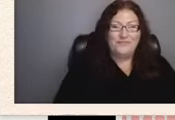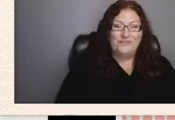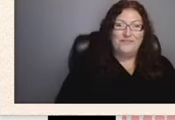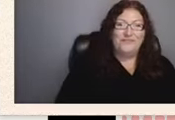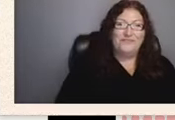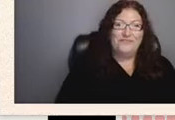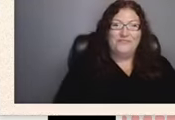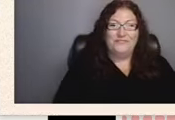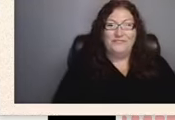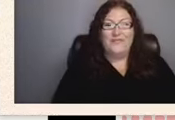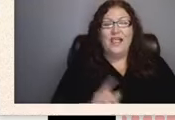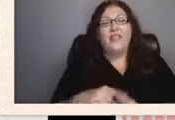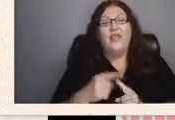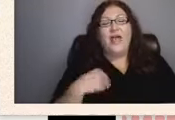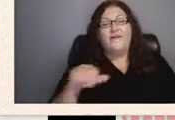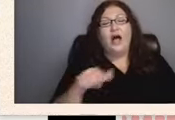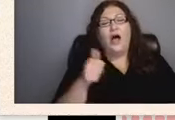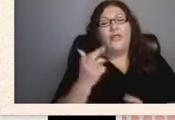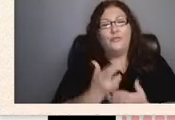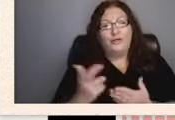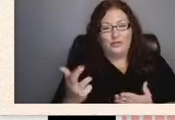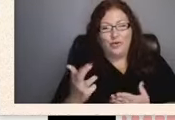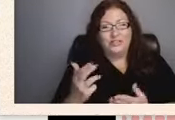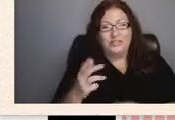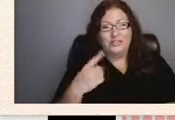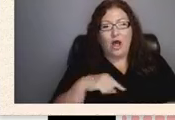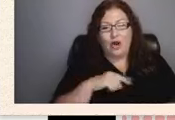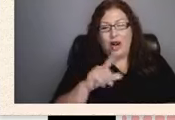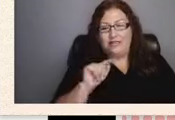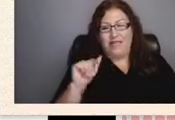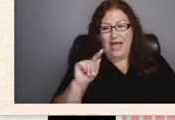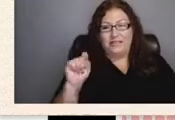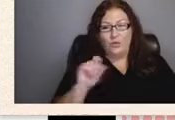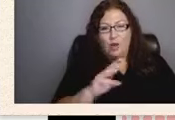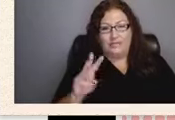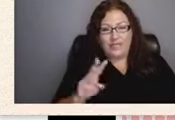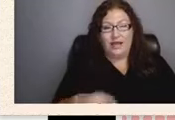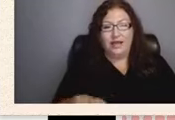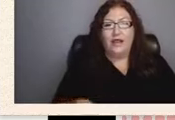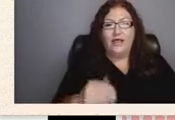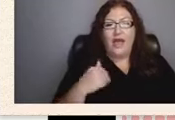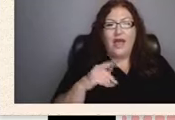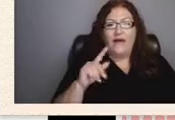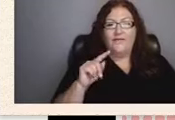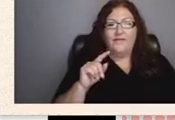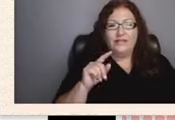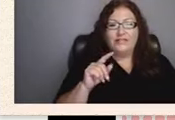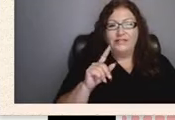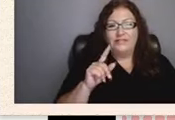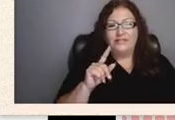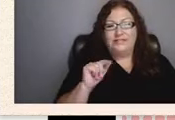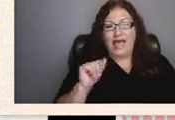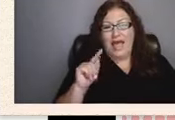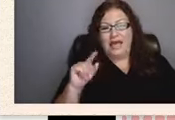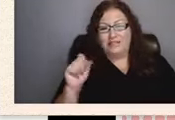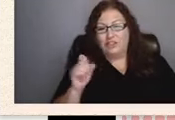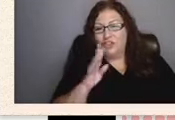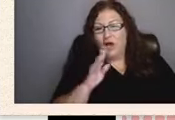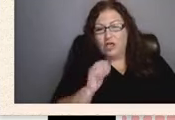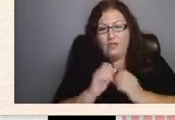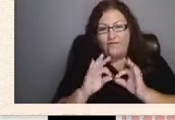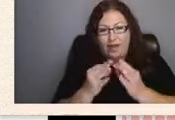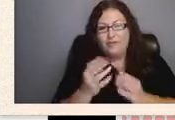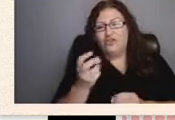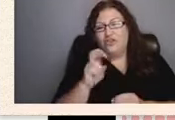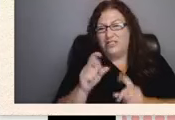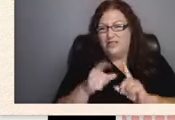And then here's some other resources on our TATS website. So they are TATS Talks with Families, additional ones. So here's Transition from Early Steps